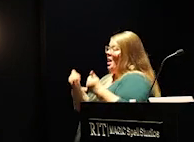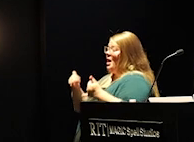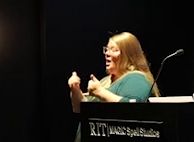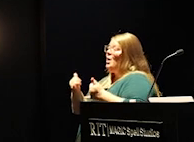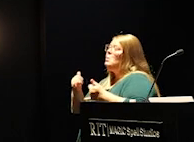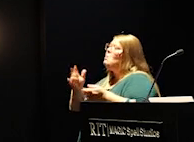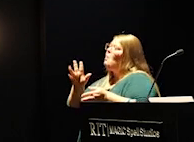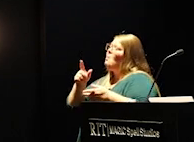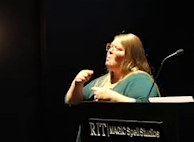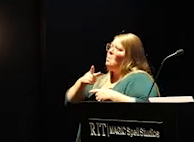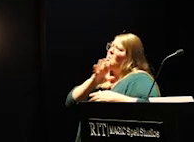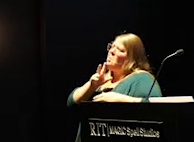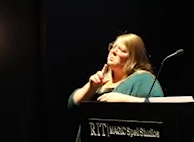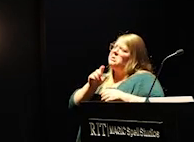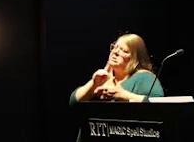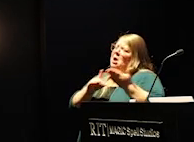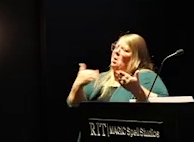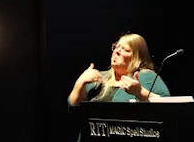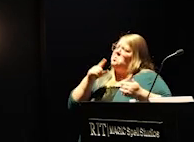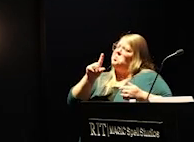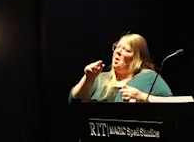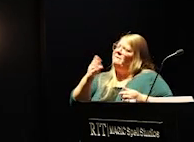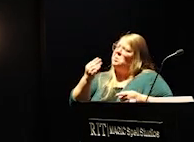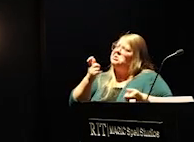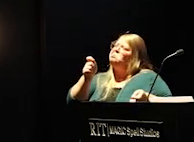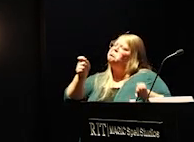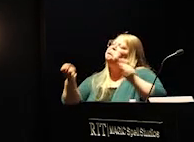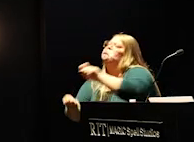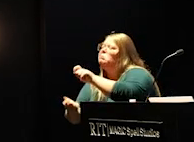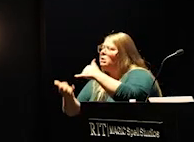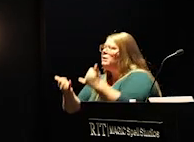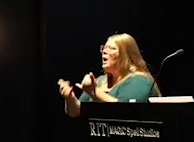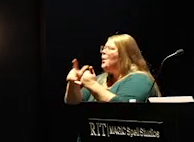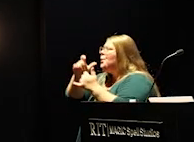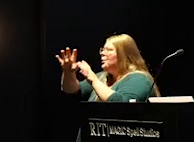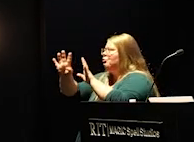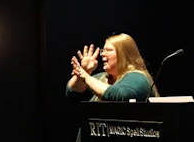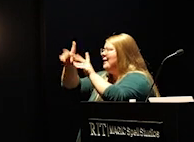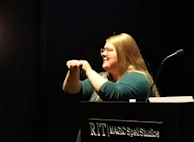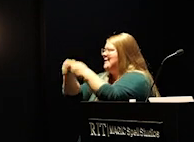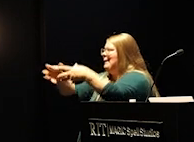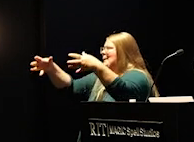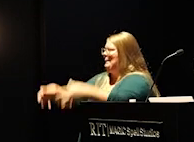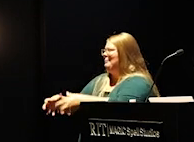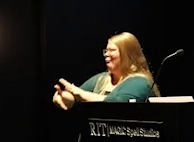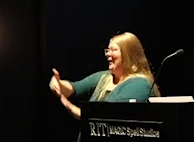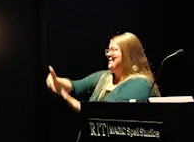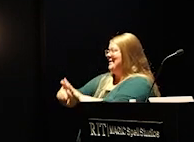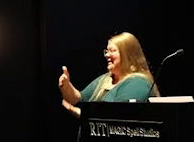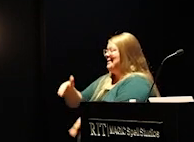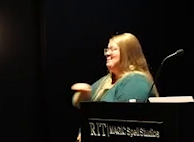last, as it's evolved, is run by a team of creatives. My friend Leah and I